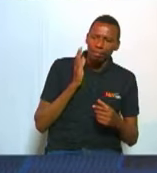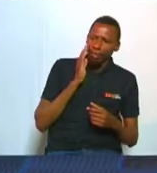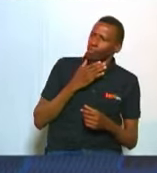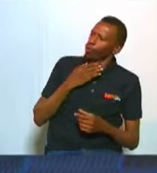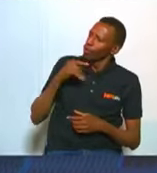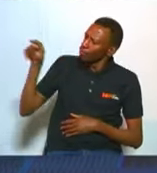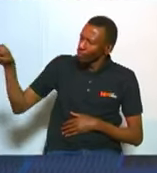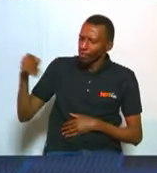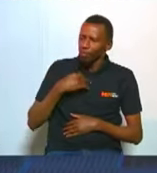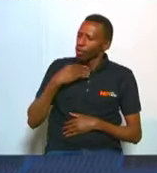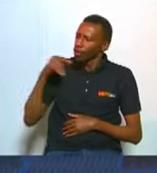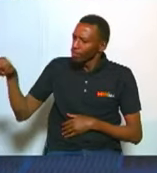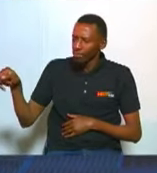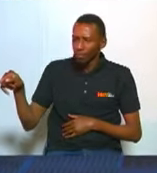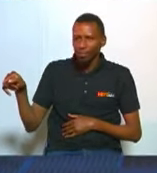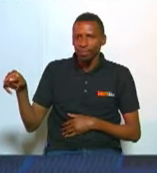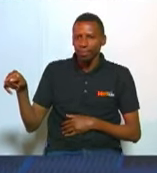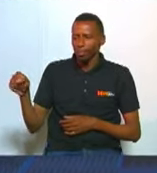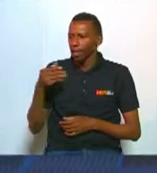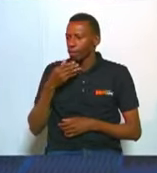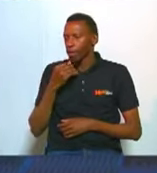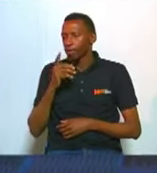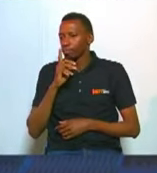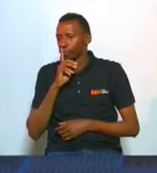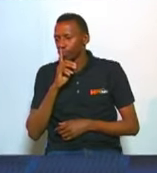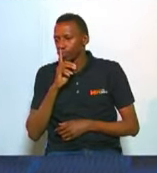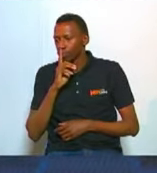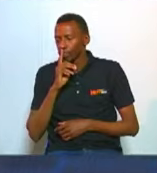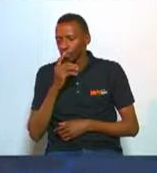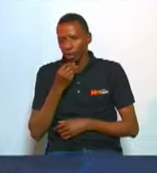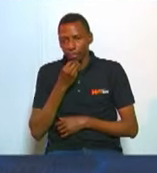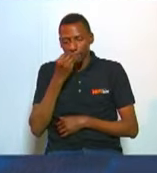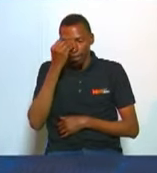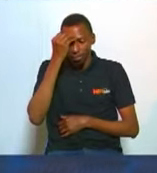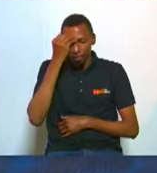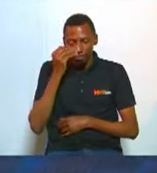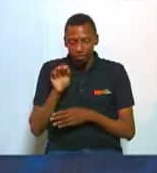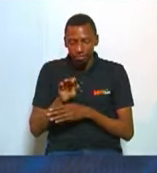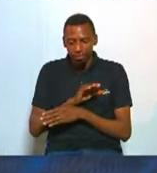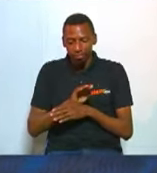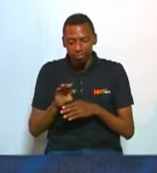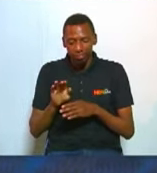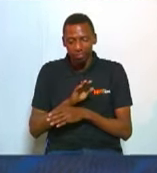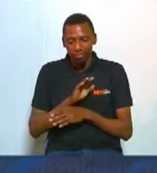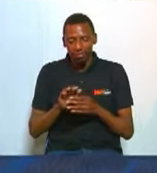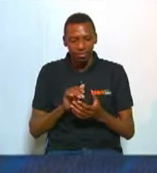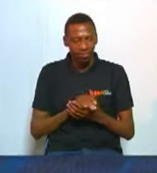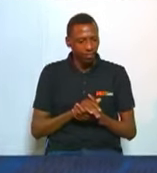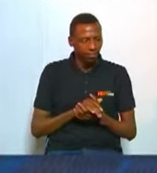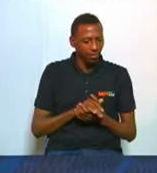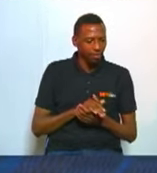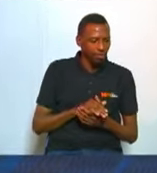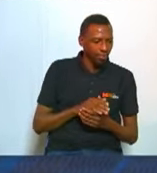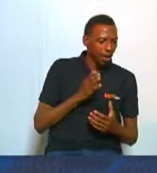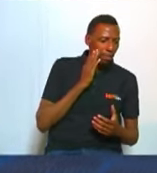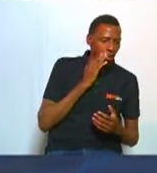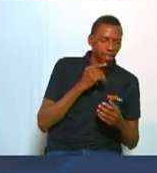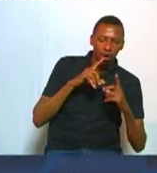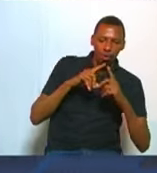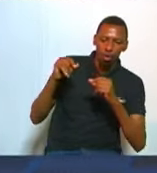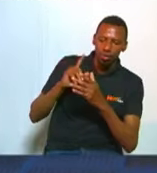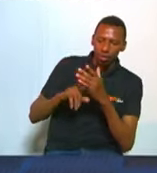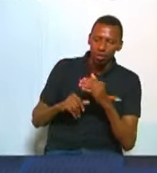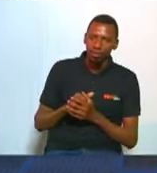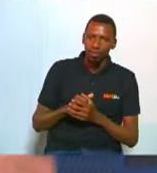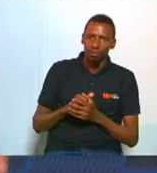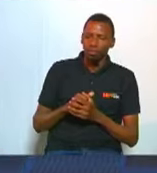quiet, and he's pretending as if nothing happened. Then the mother said, can you